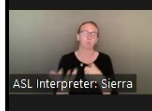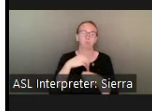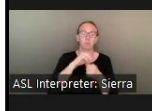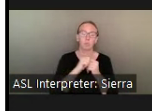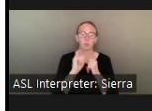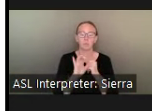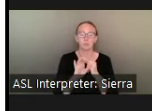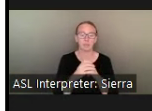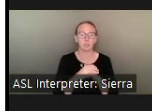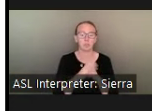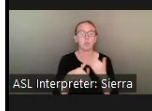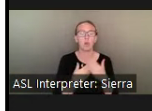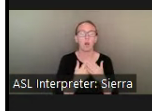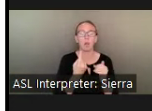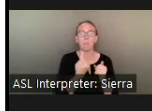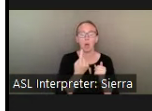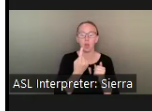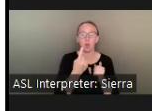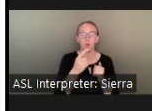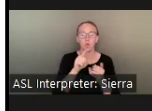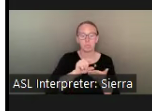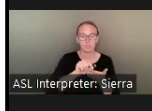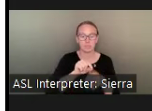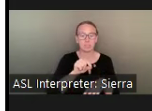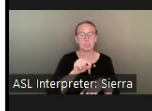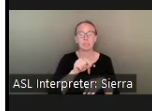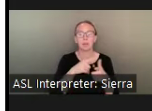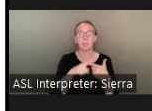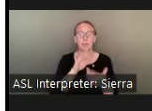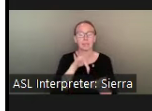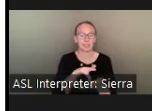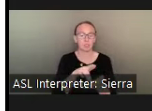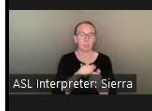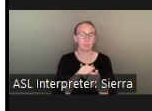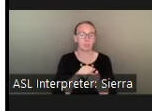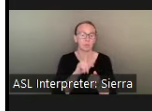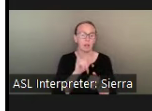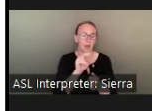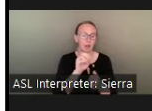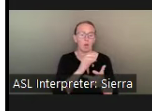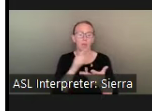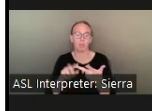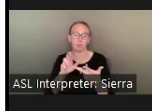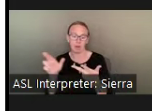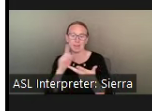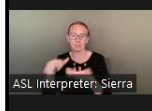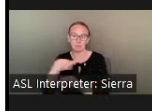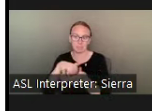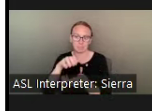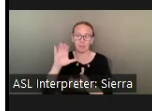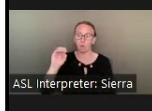monoprints. I think the center one's lino, and then the one on the right is a mixture of monoprint and